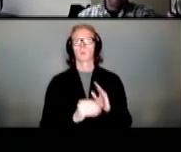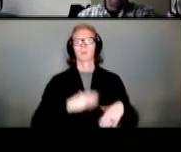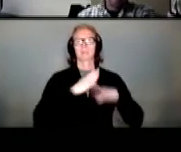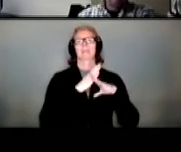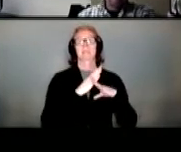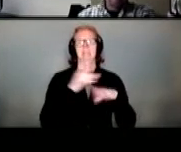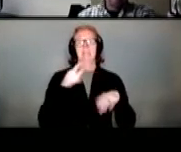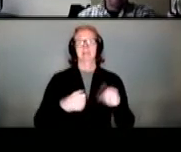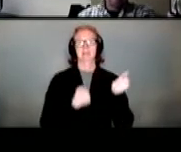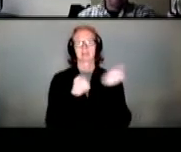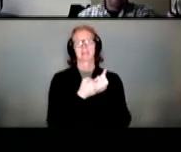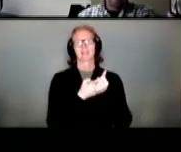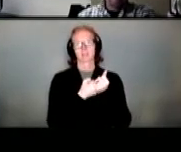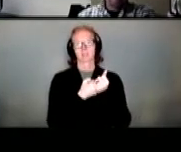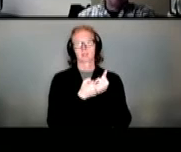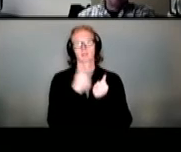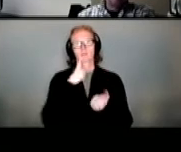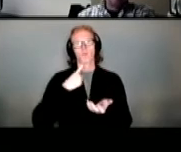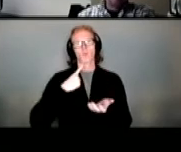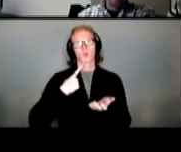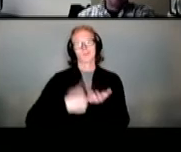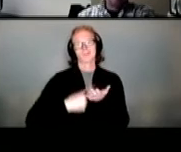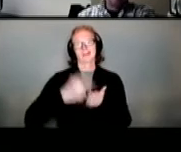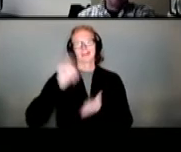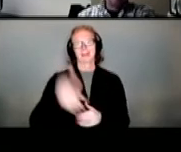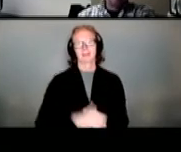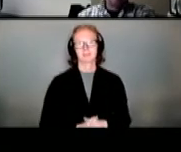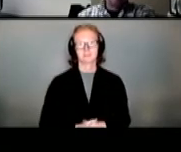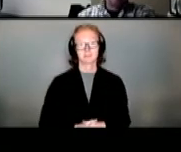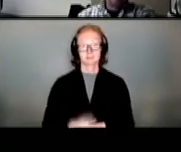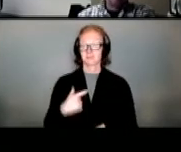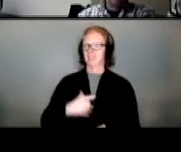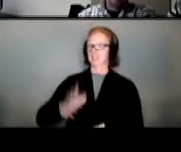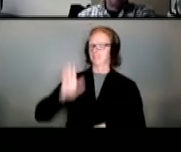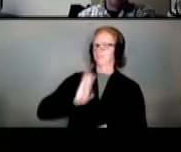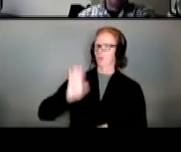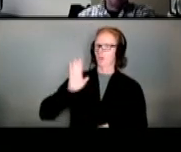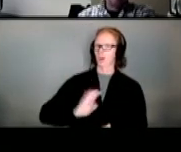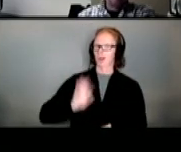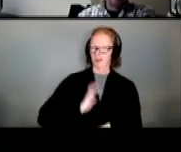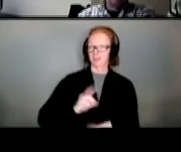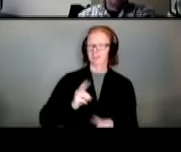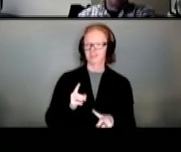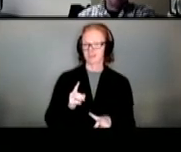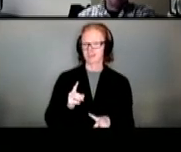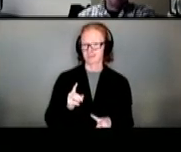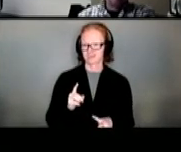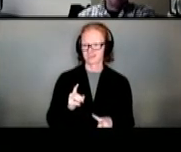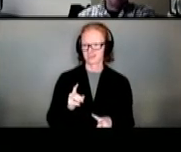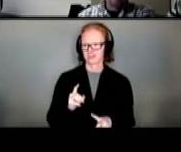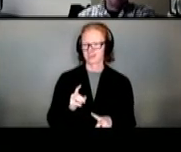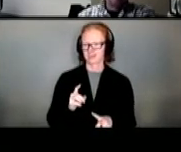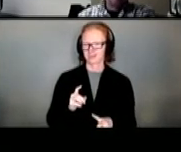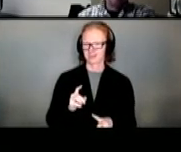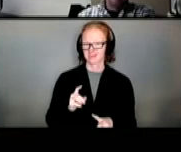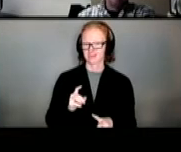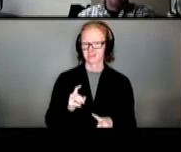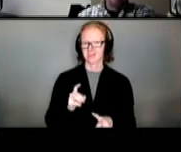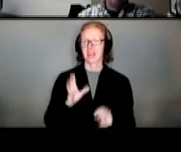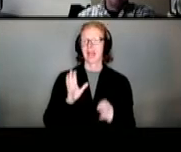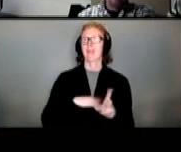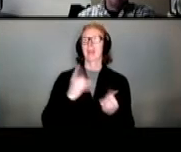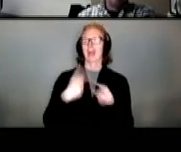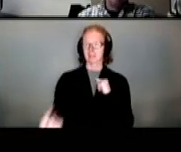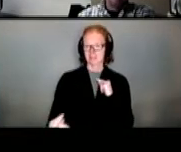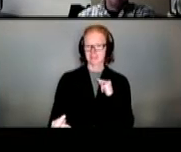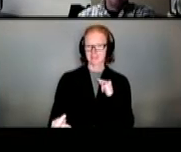and ability to make arguments later. Well, as a former shop steward, and is currently on the flip side